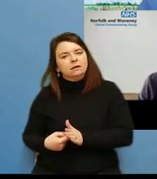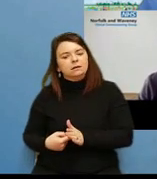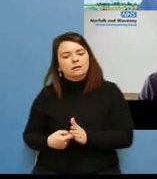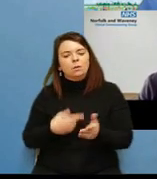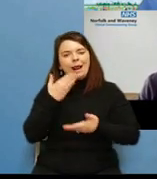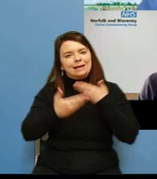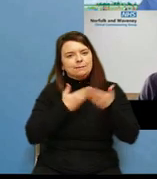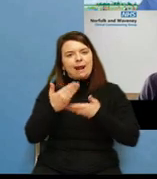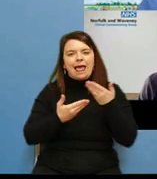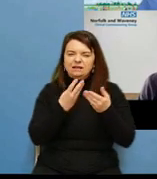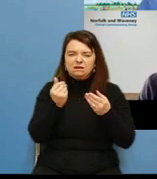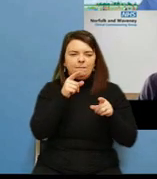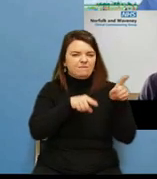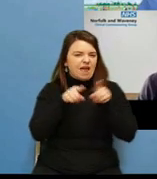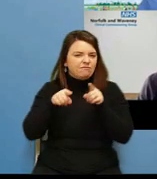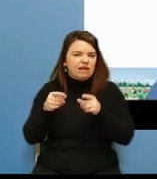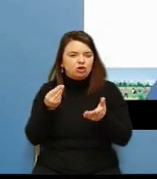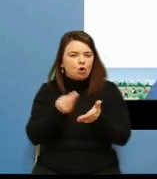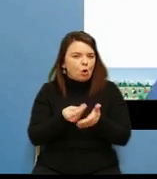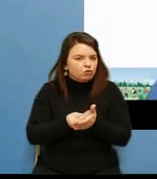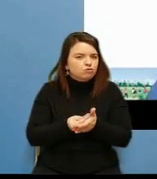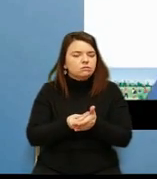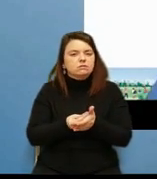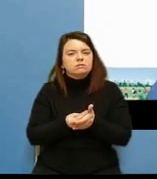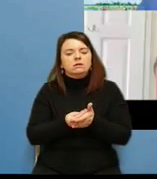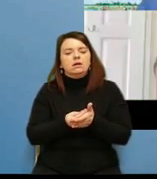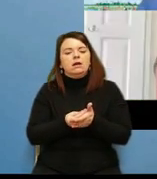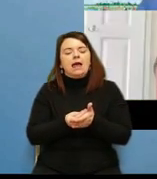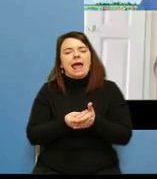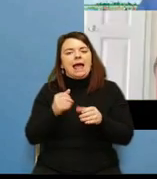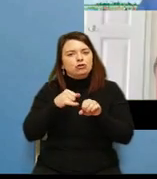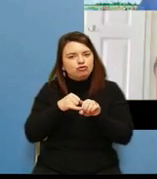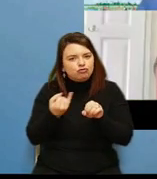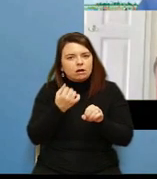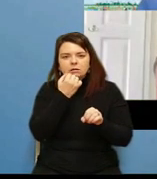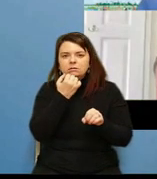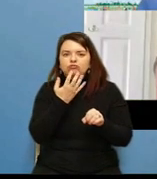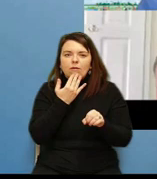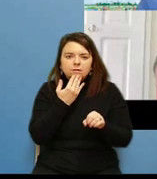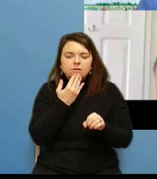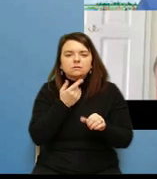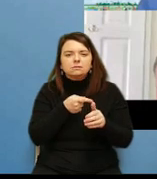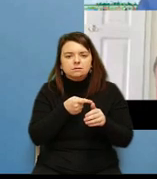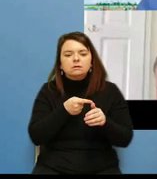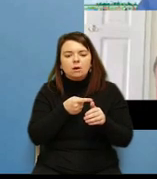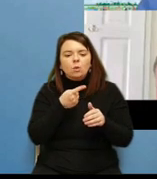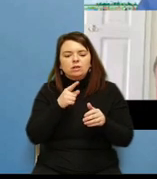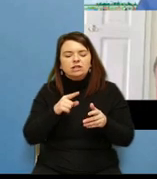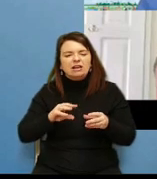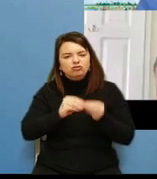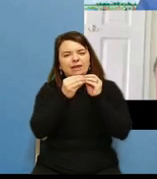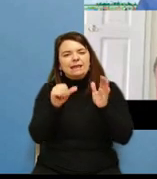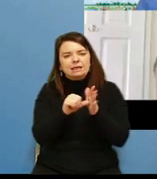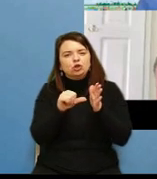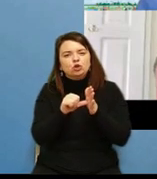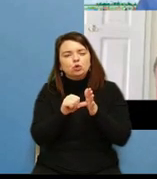key indicators, etc., and explaining some of the variations in costs and drug prices,